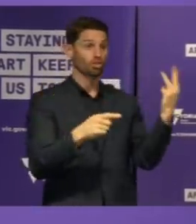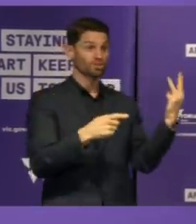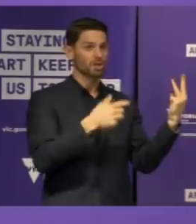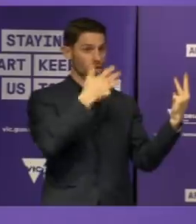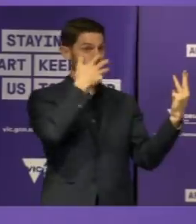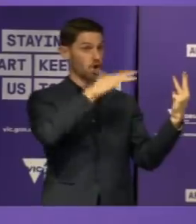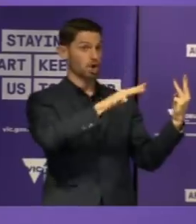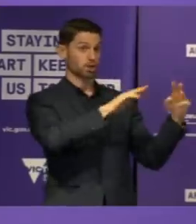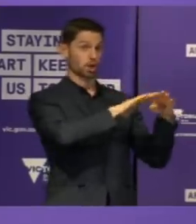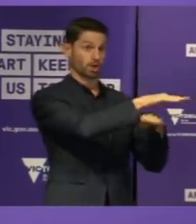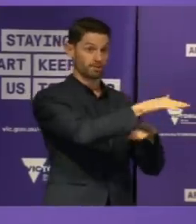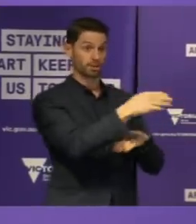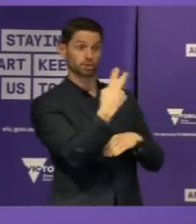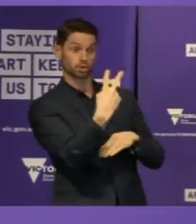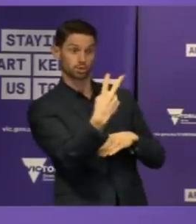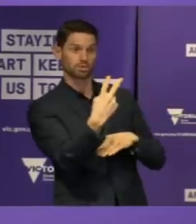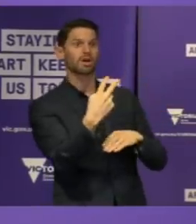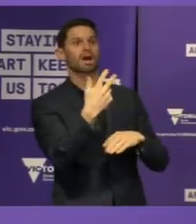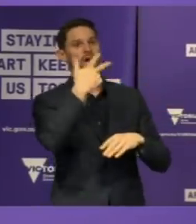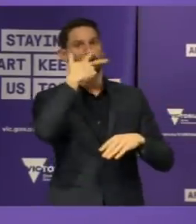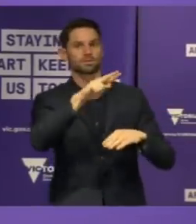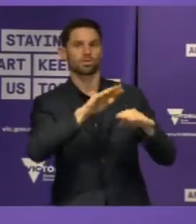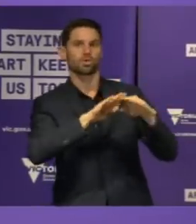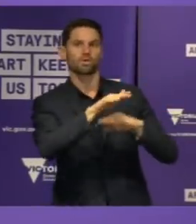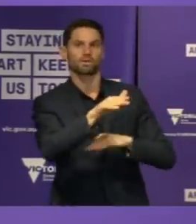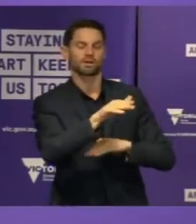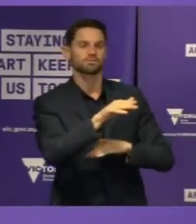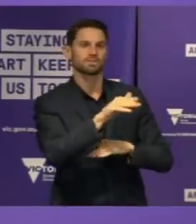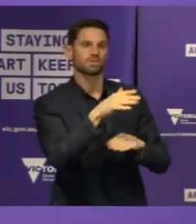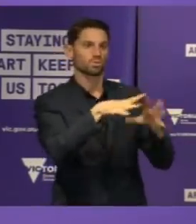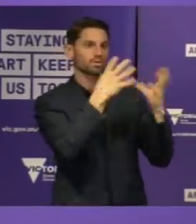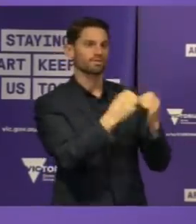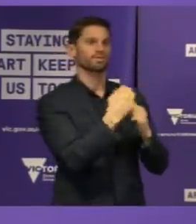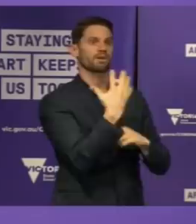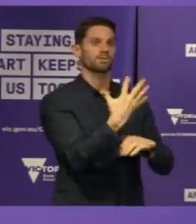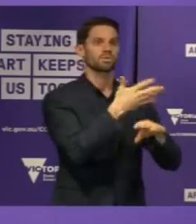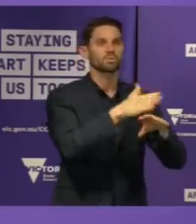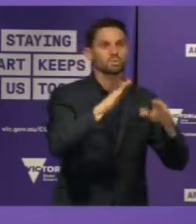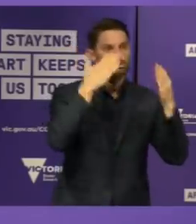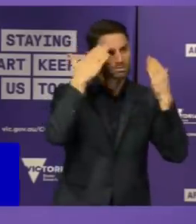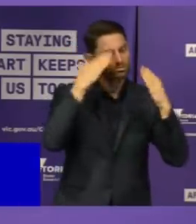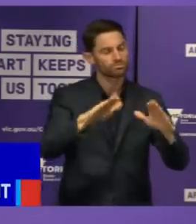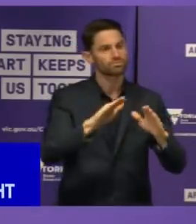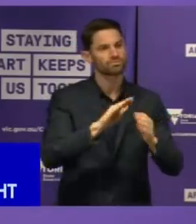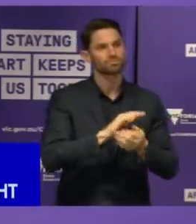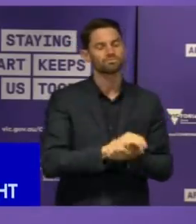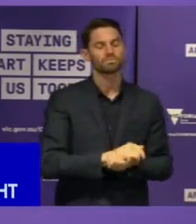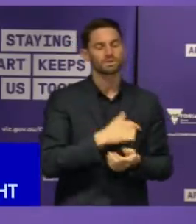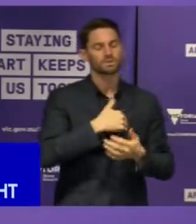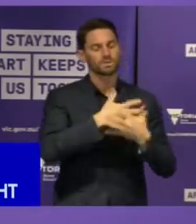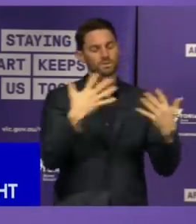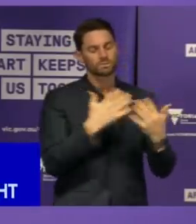their 80s. If we can update you with any further information, of course we will. In the meantime though, we send our best wishes, our